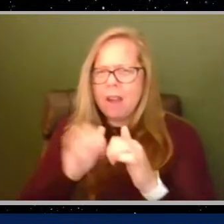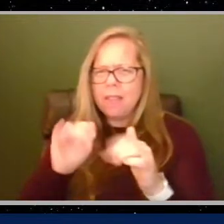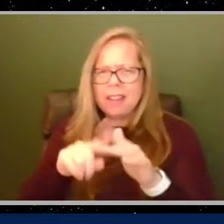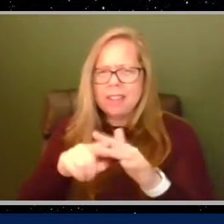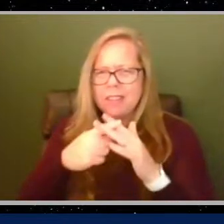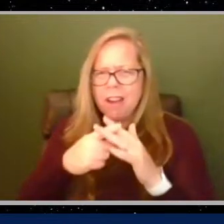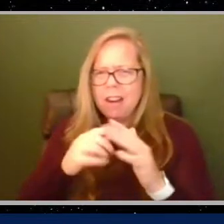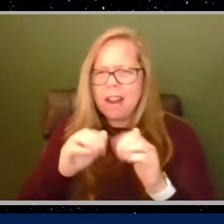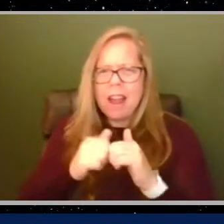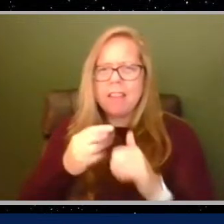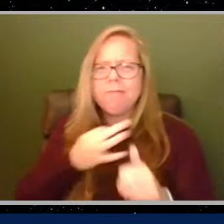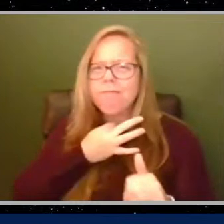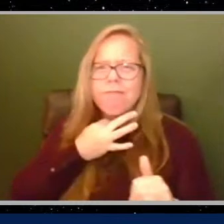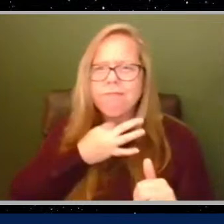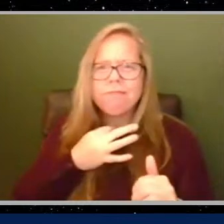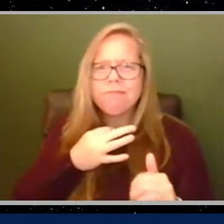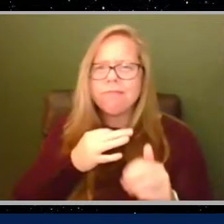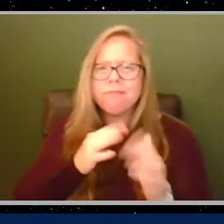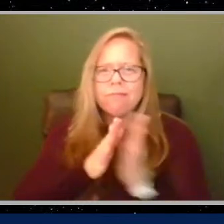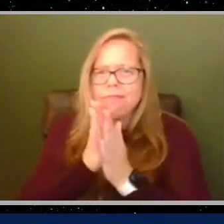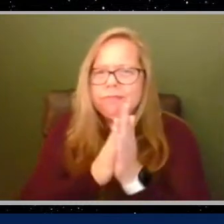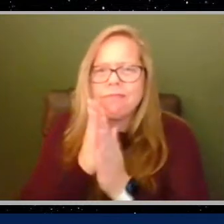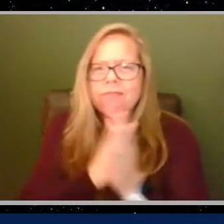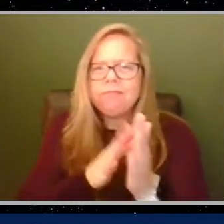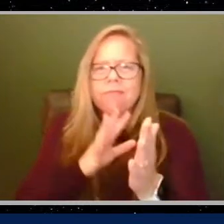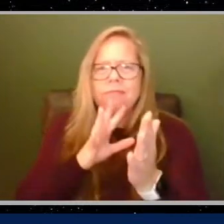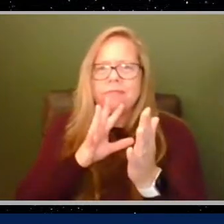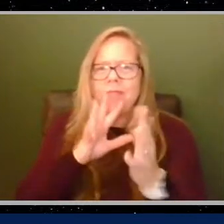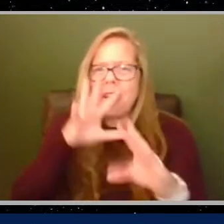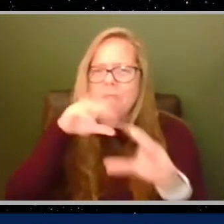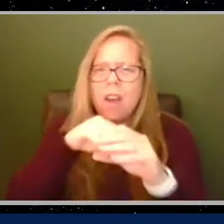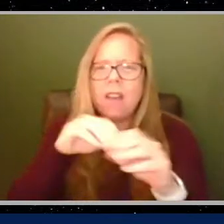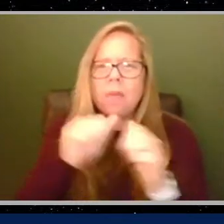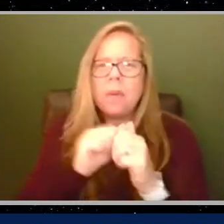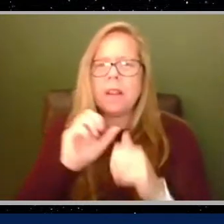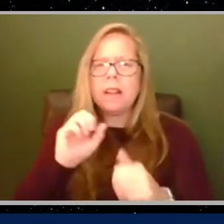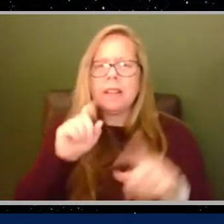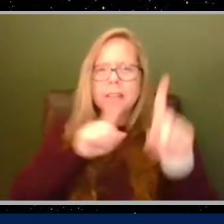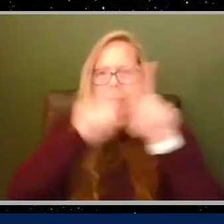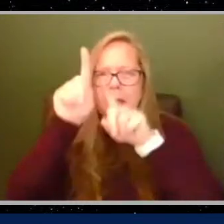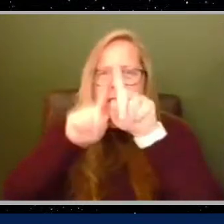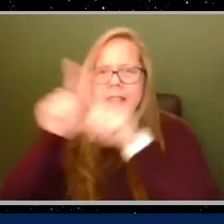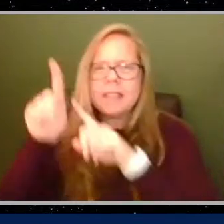first place, and then how you came to AstroAccess, or how you learned about